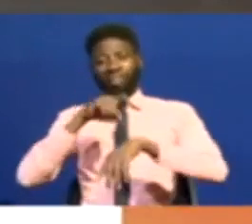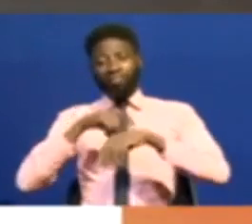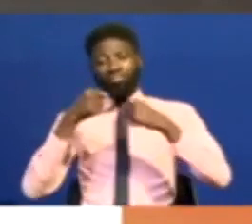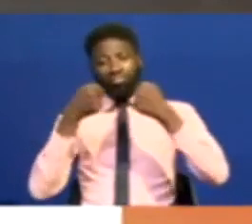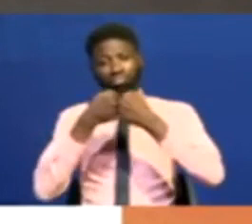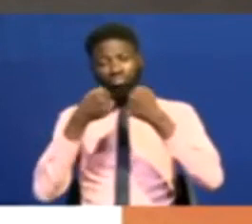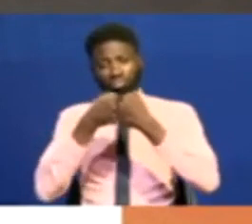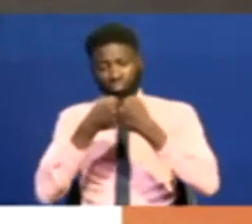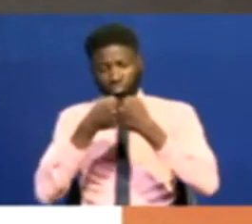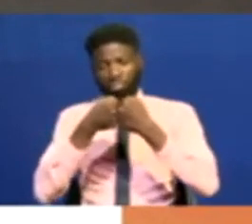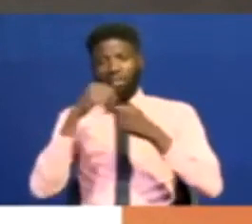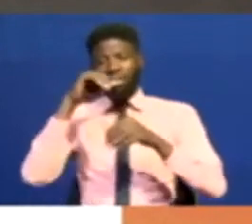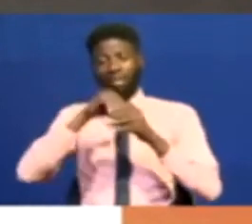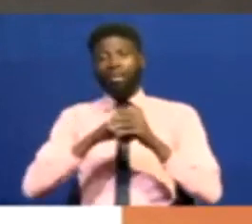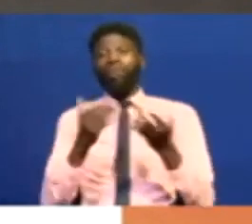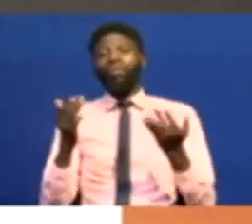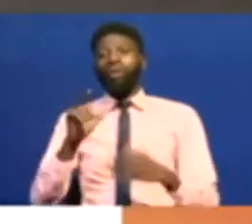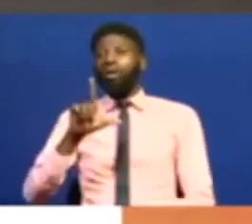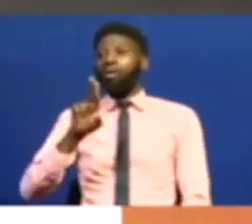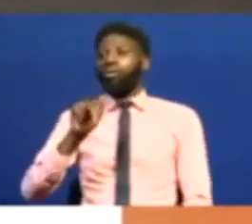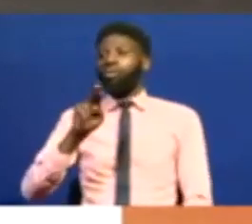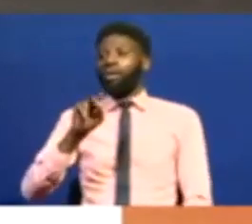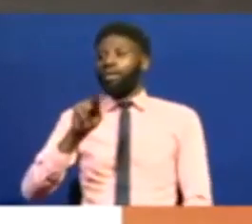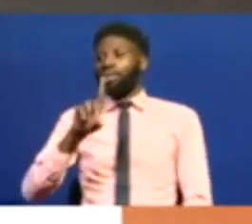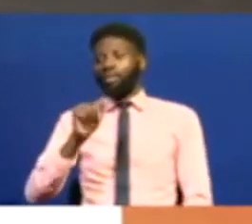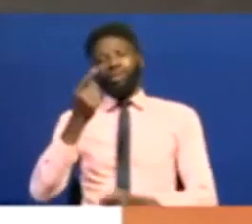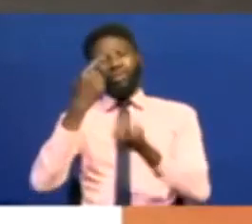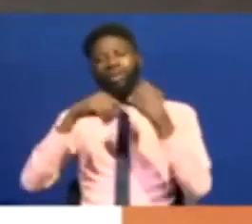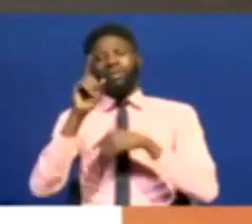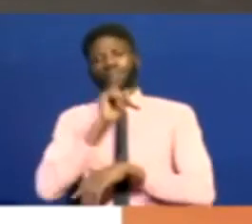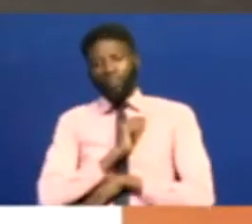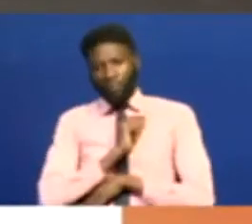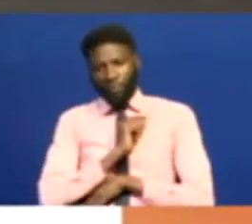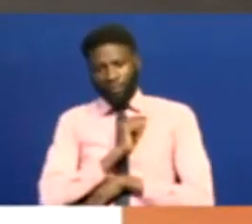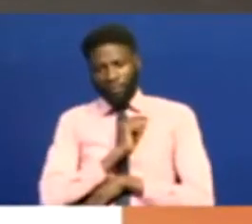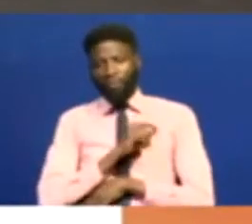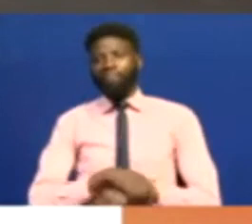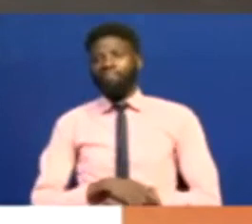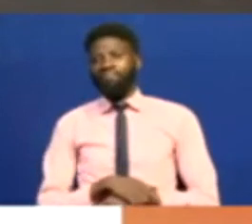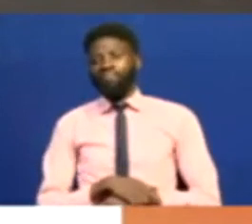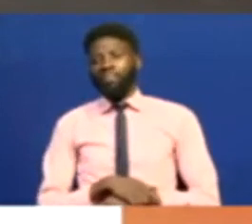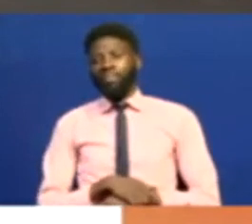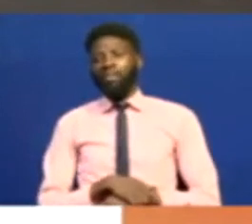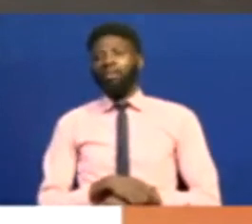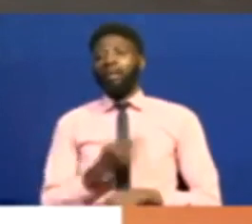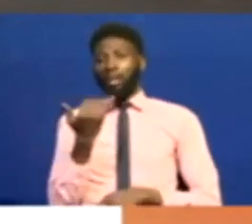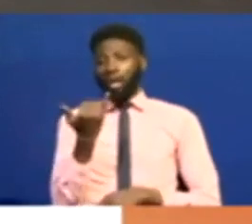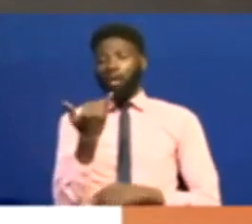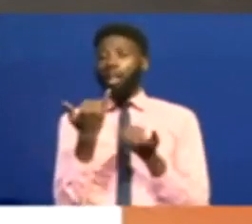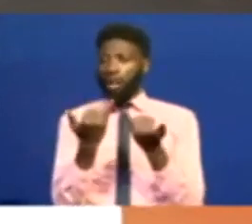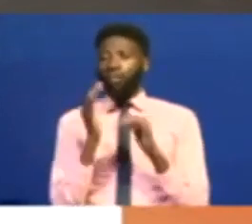2022 Di Junho in Luanda to win the tie 10-1 on aggregate. Starlets will now face Cameroon,